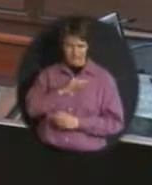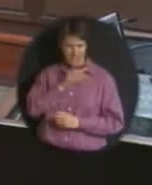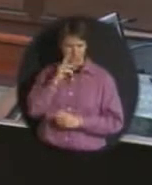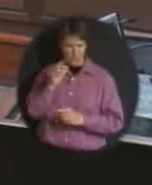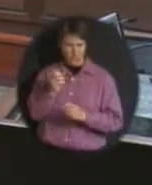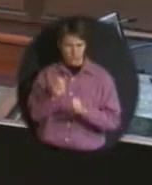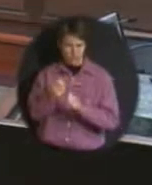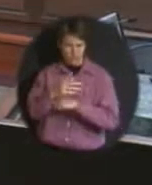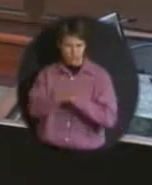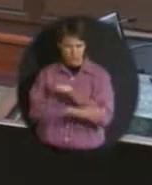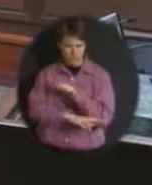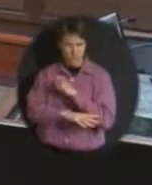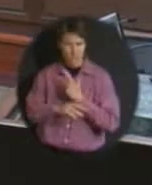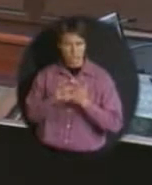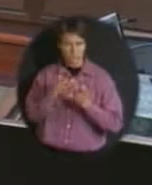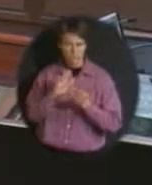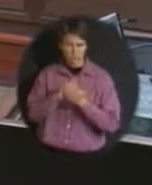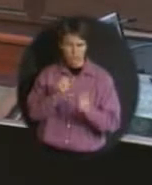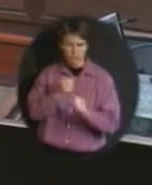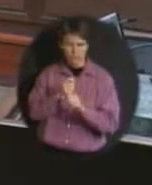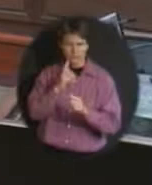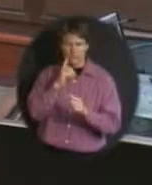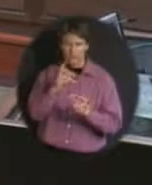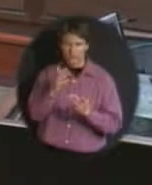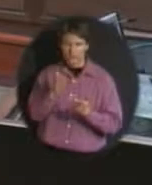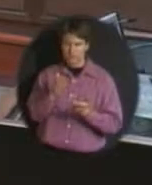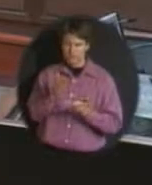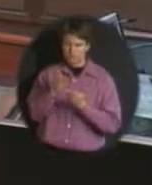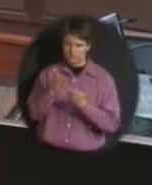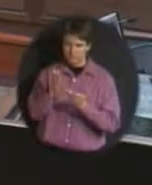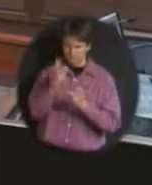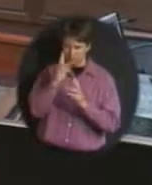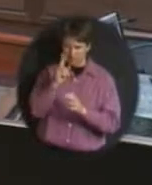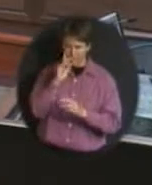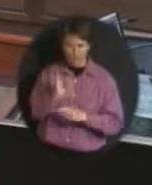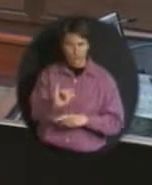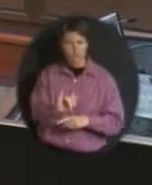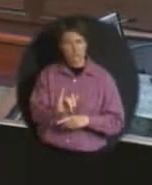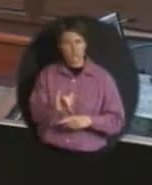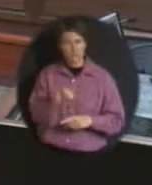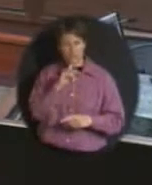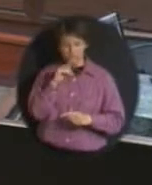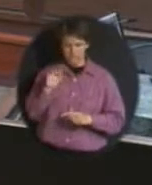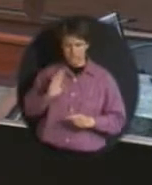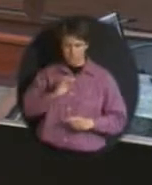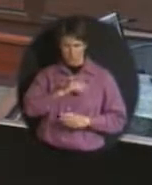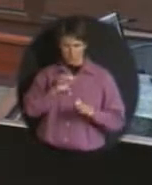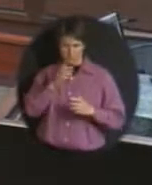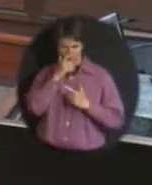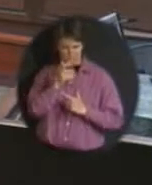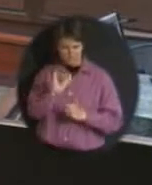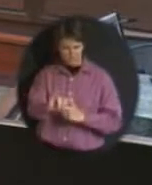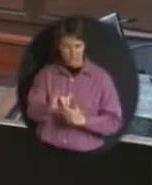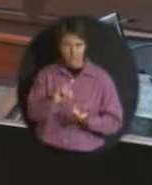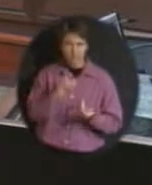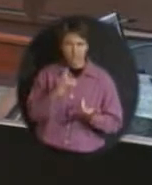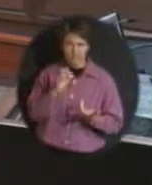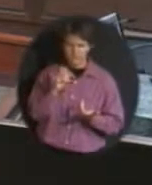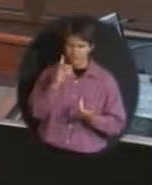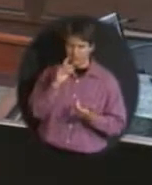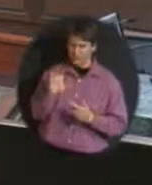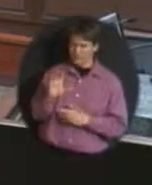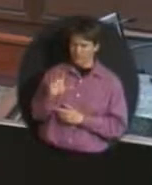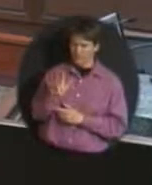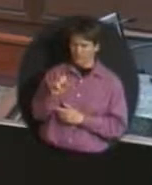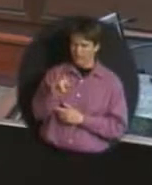tremendous, the things that because that's been one of the things that this board's been interested in, is make sure that the classified